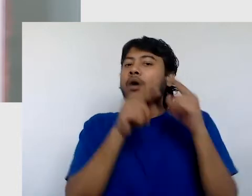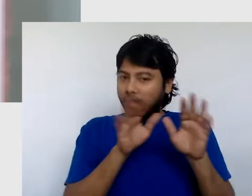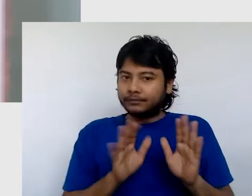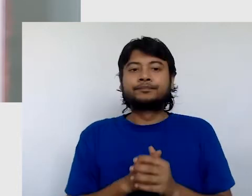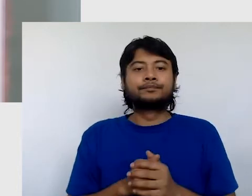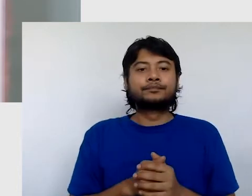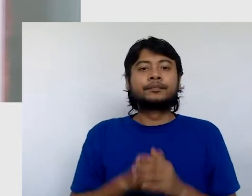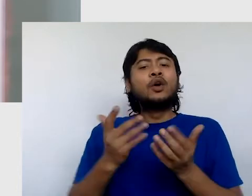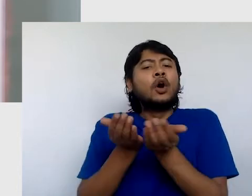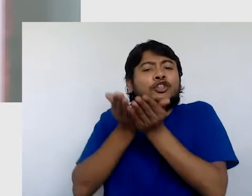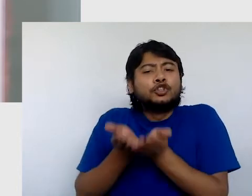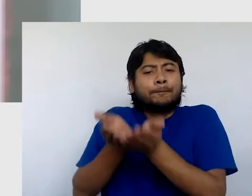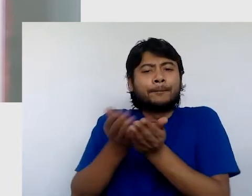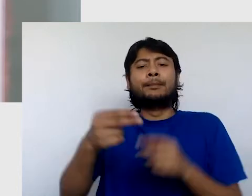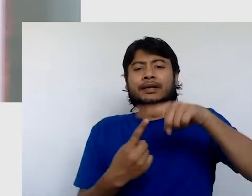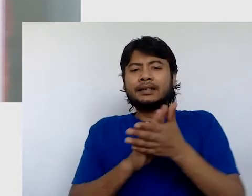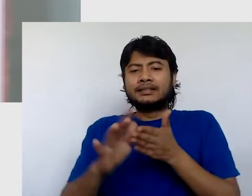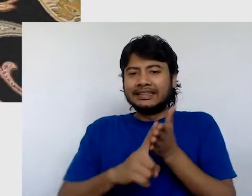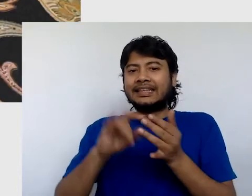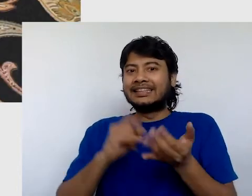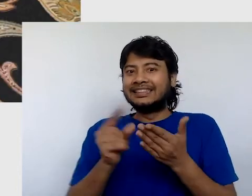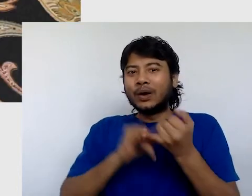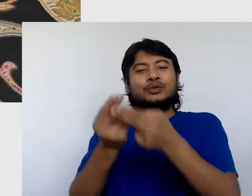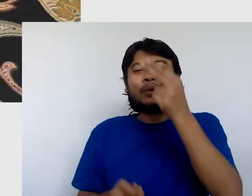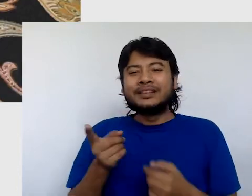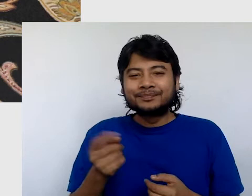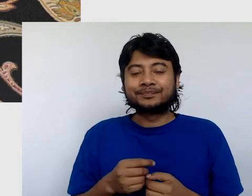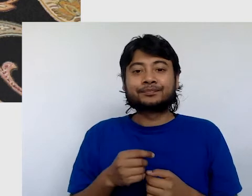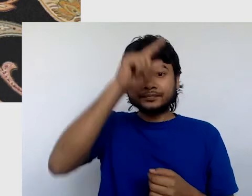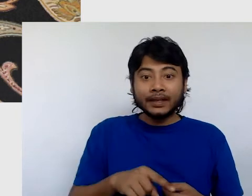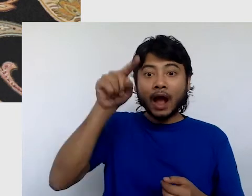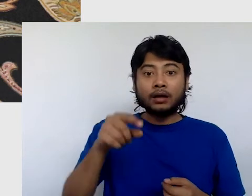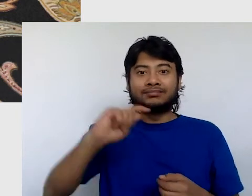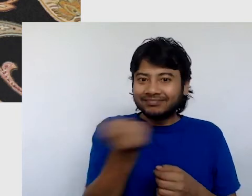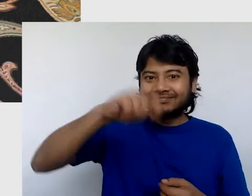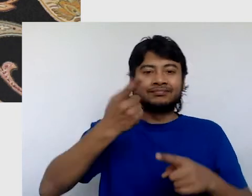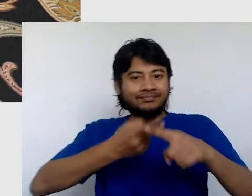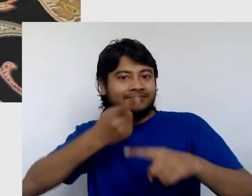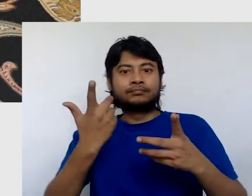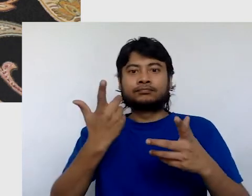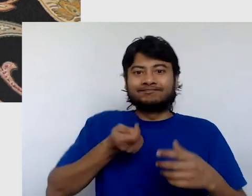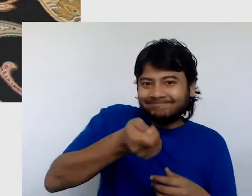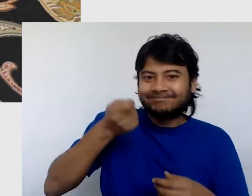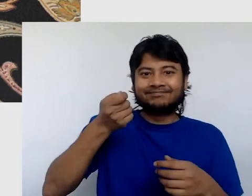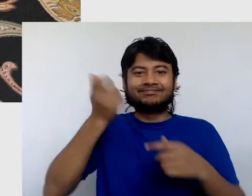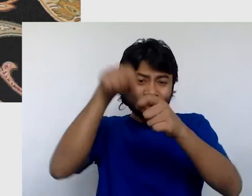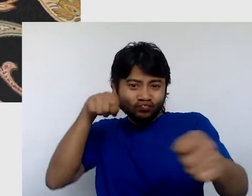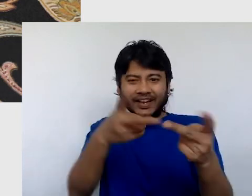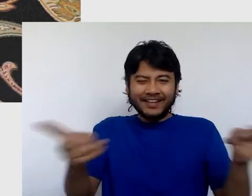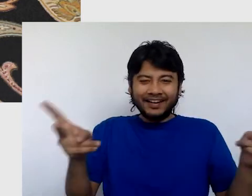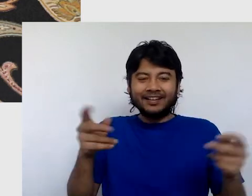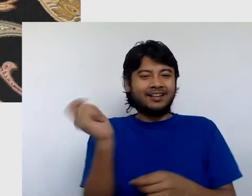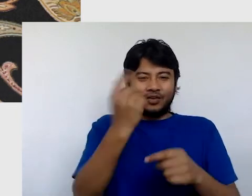famous ruler of Mysore, Tipu Sultan. Much like the ship of Theseus, Indian arms should be seen as component